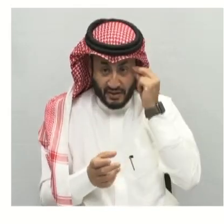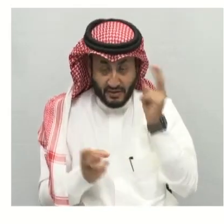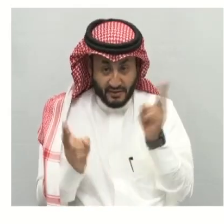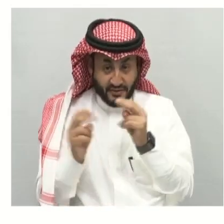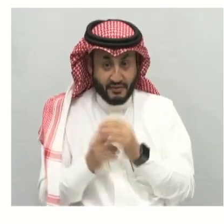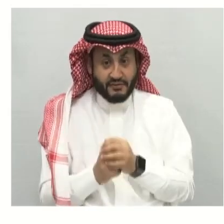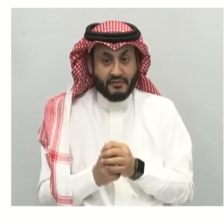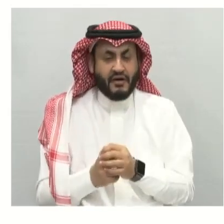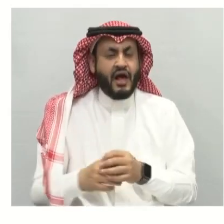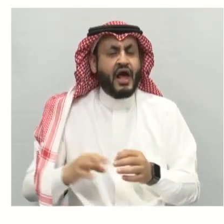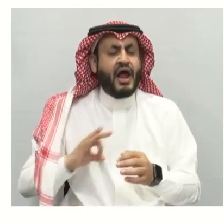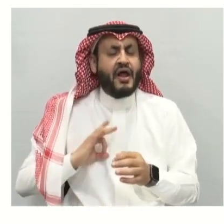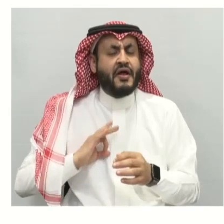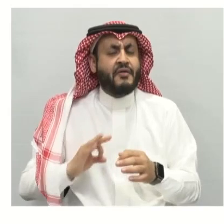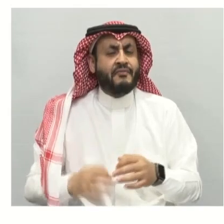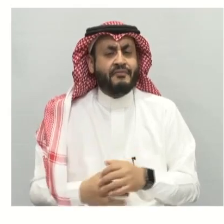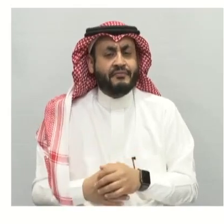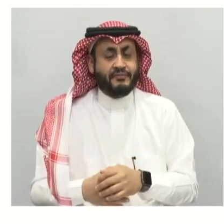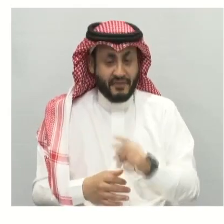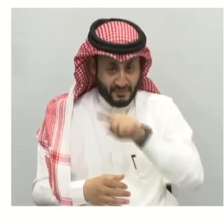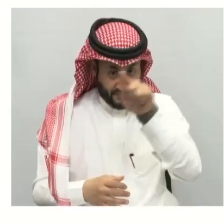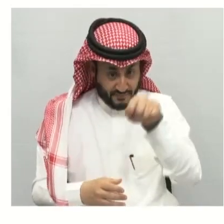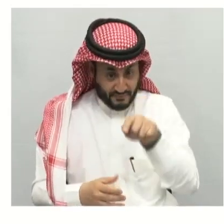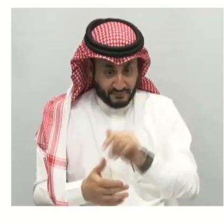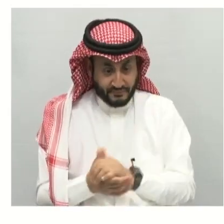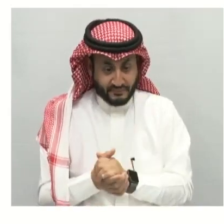what do you like talk. We ask a question,